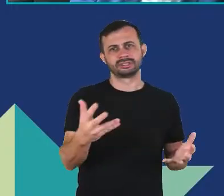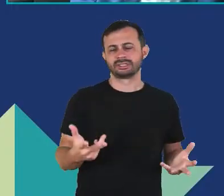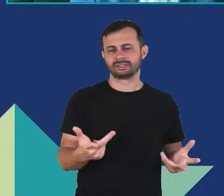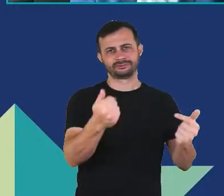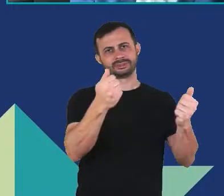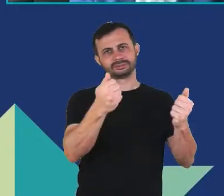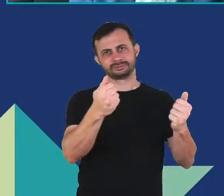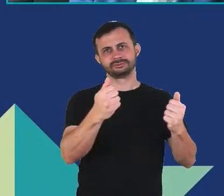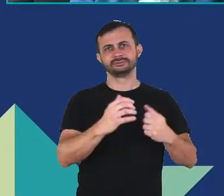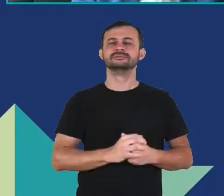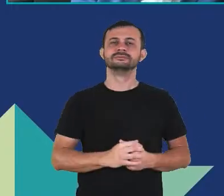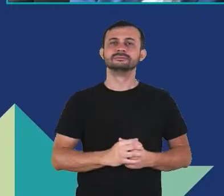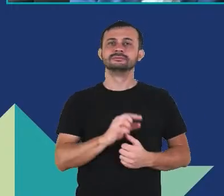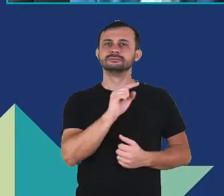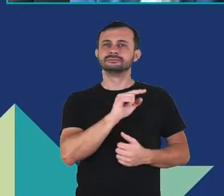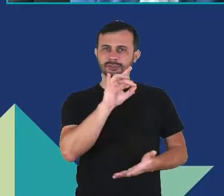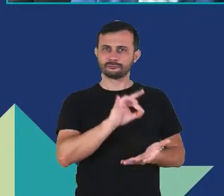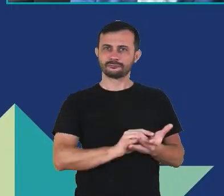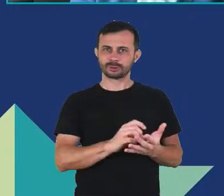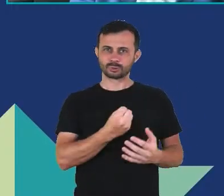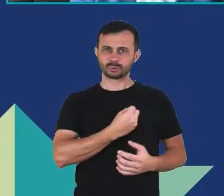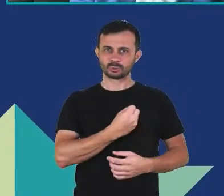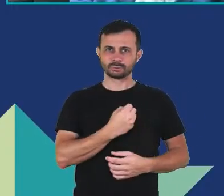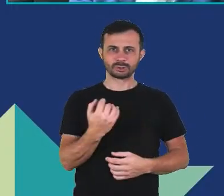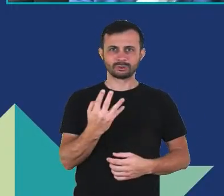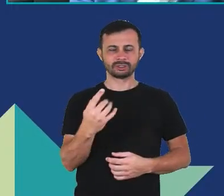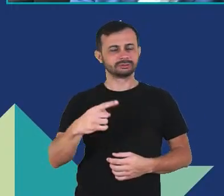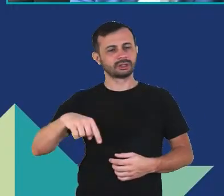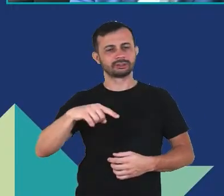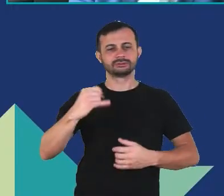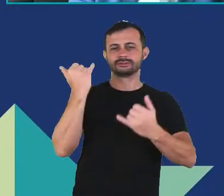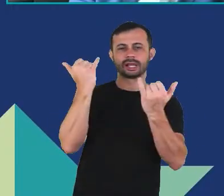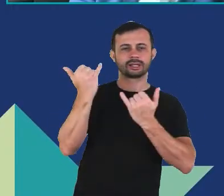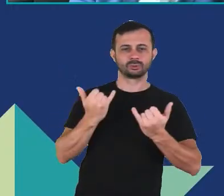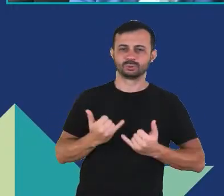you don't have data, there's not much risk management that you can do.